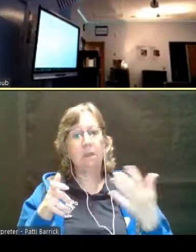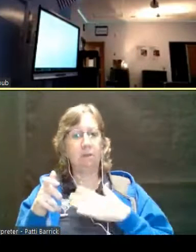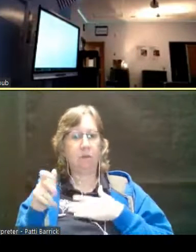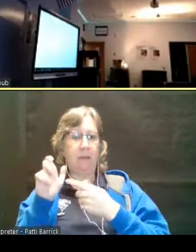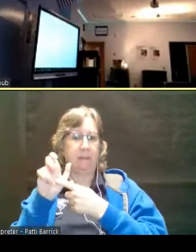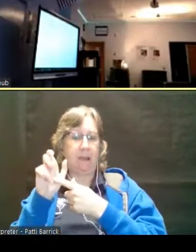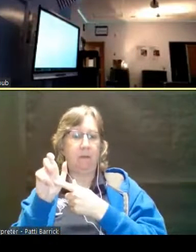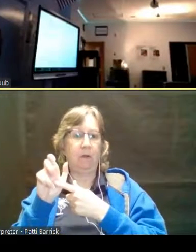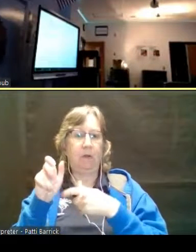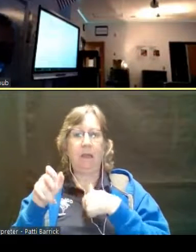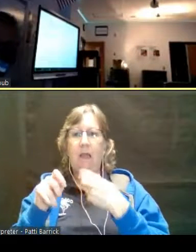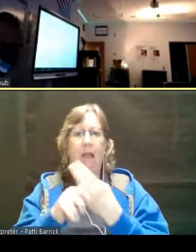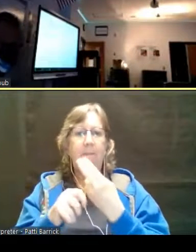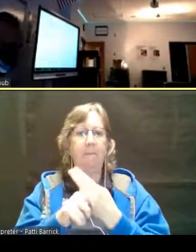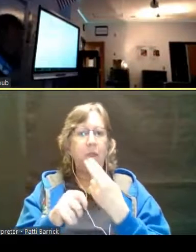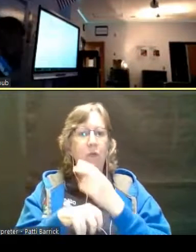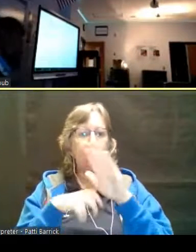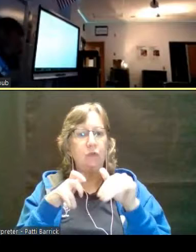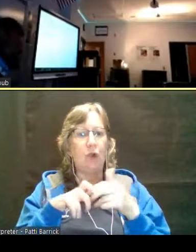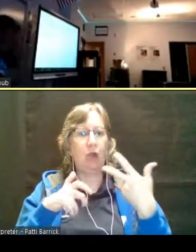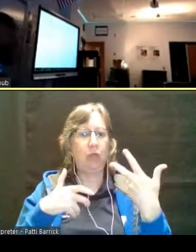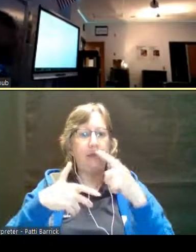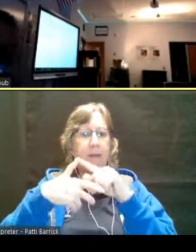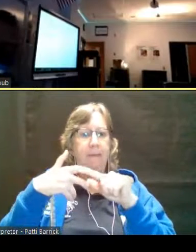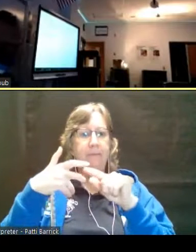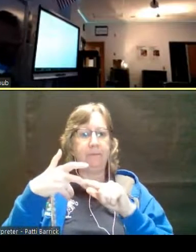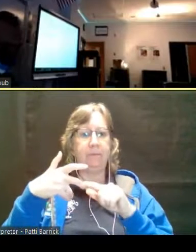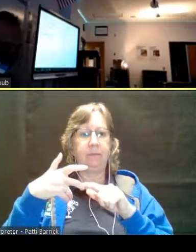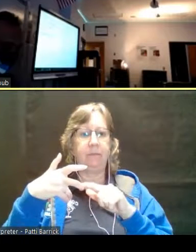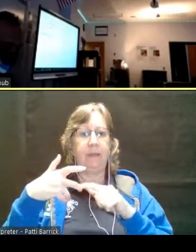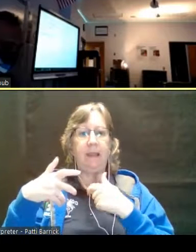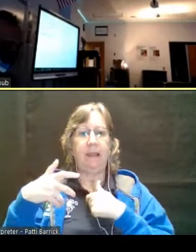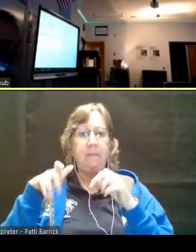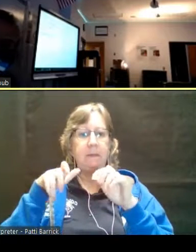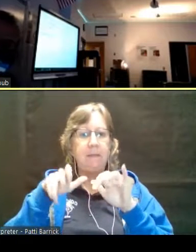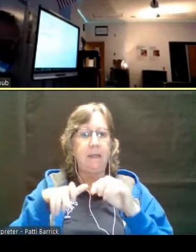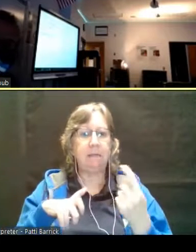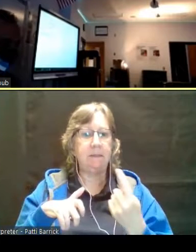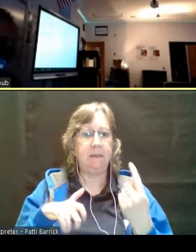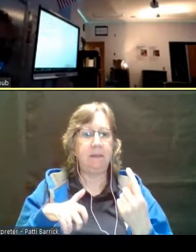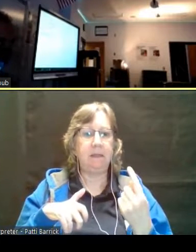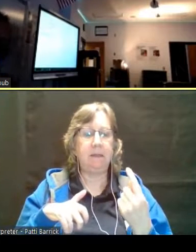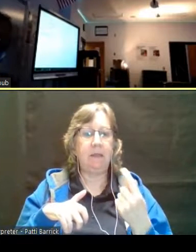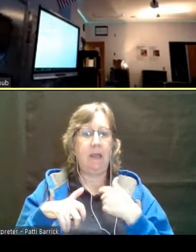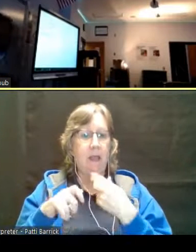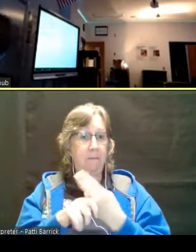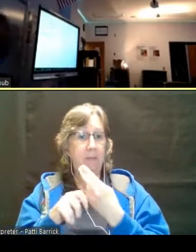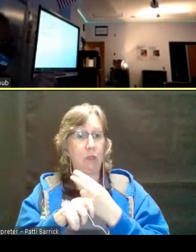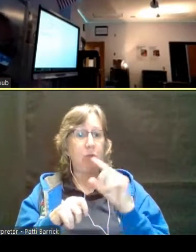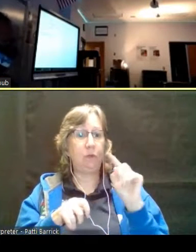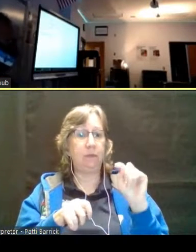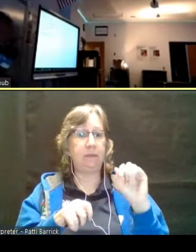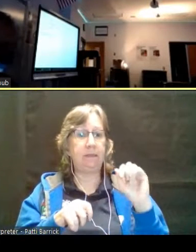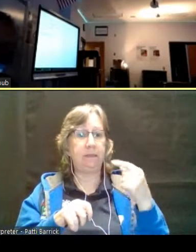use all three things we just talked about to write the next one. So I'm going to use a tag. So I'm going to start